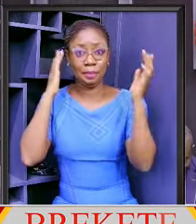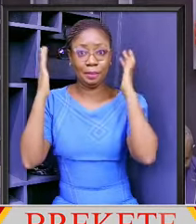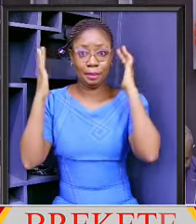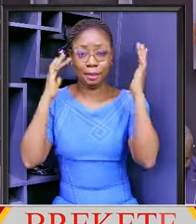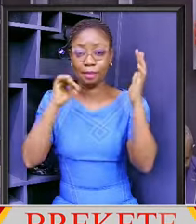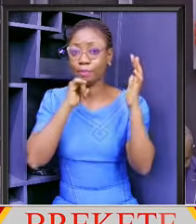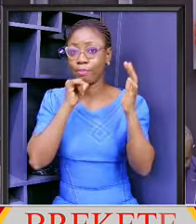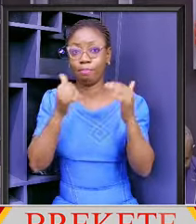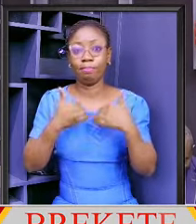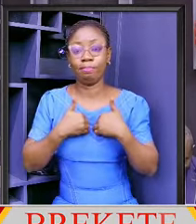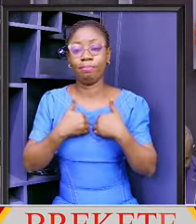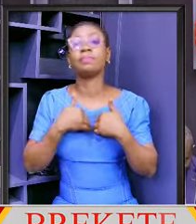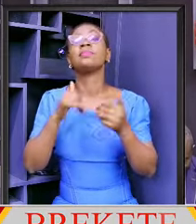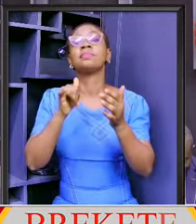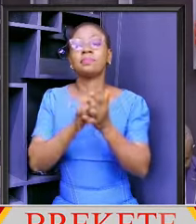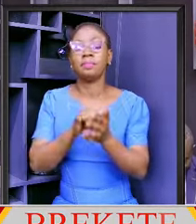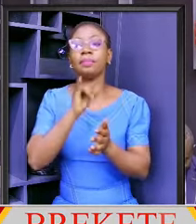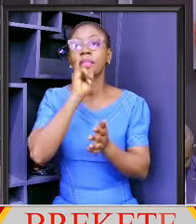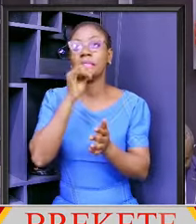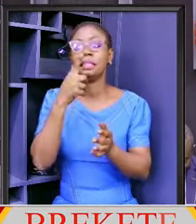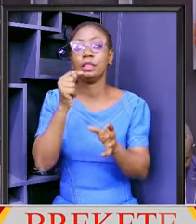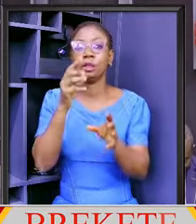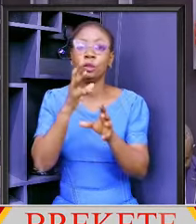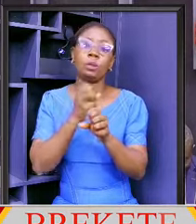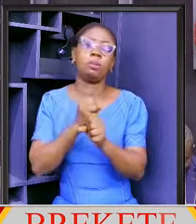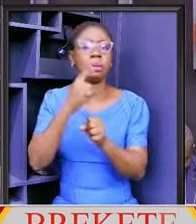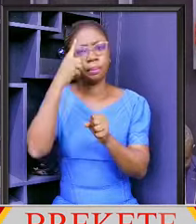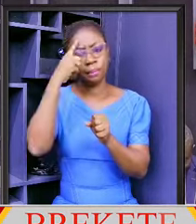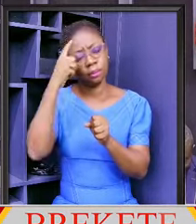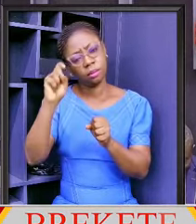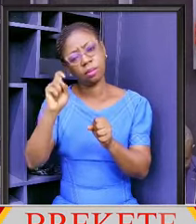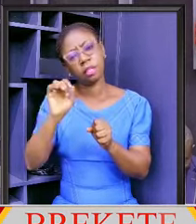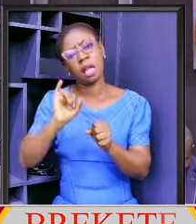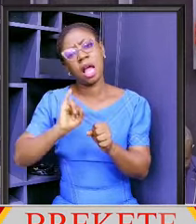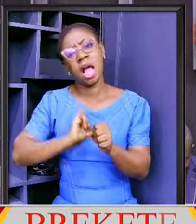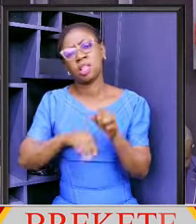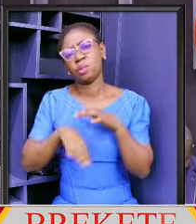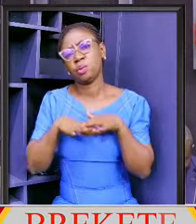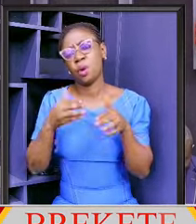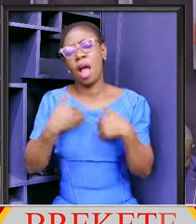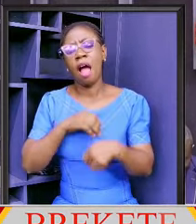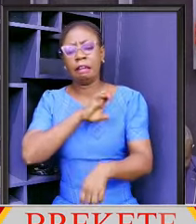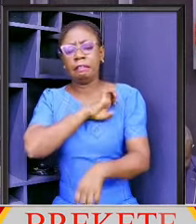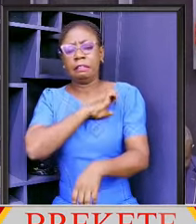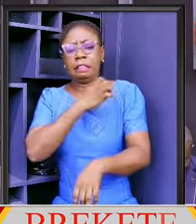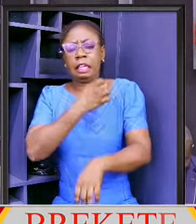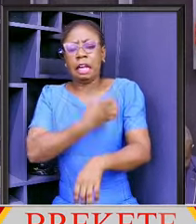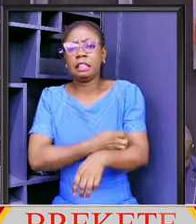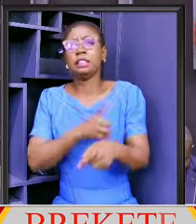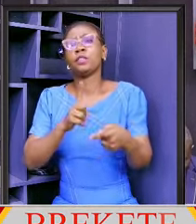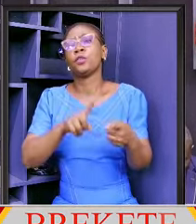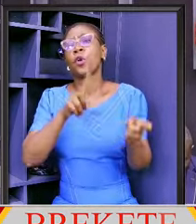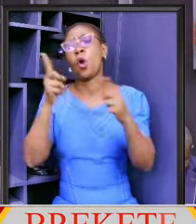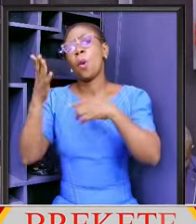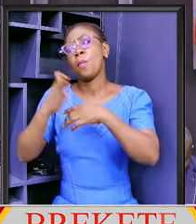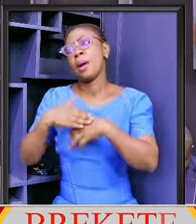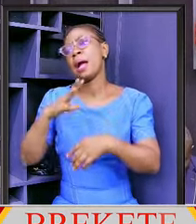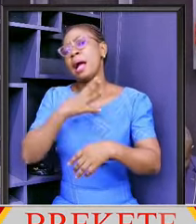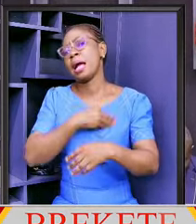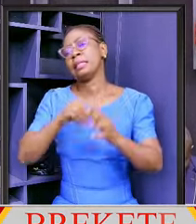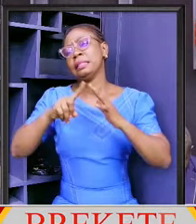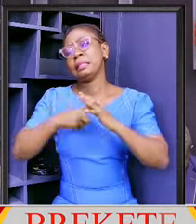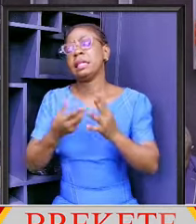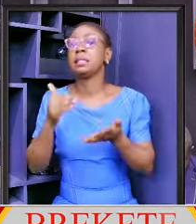summary, because energy no day to go back again and start afresh. Maybe the one, if the